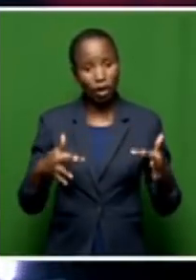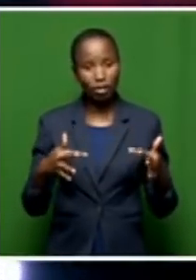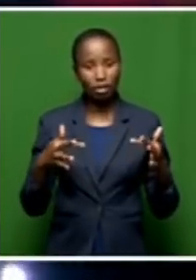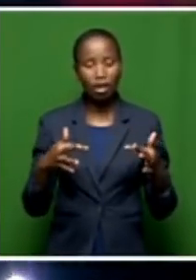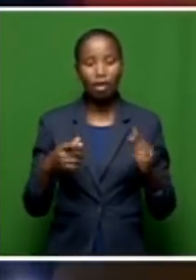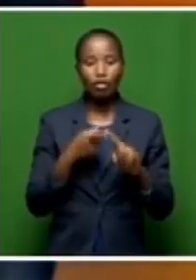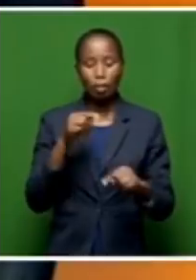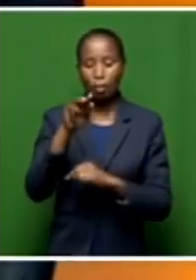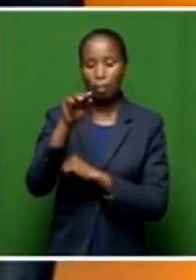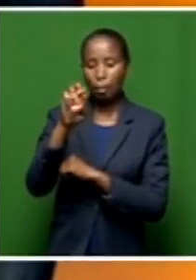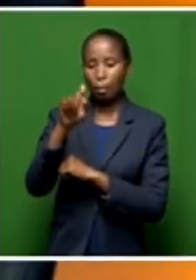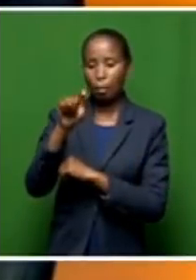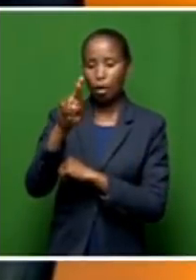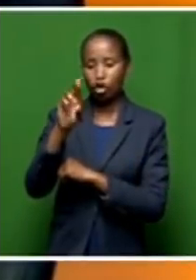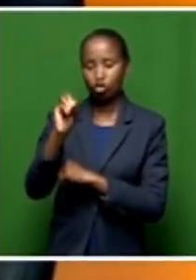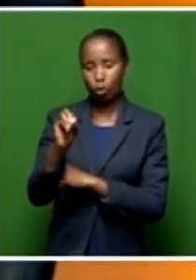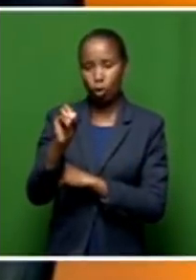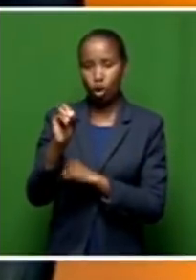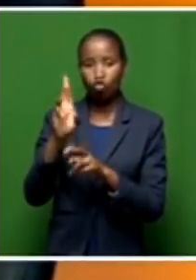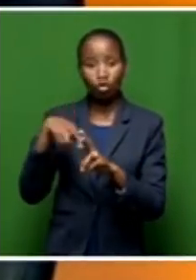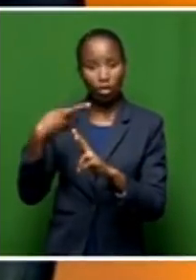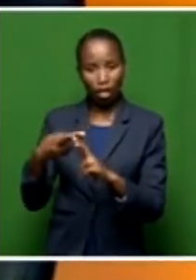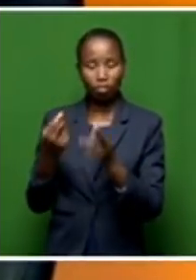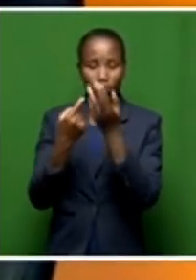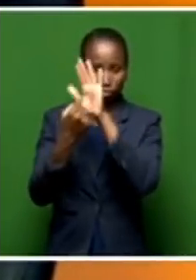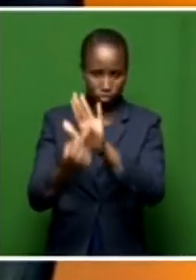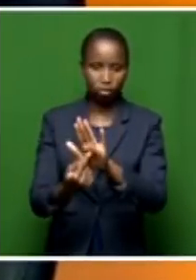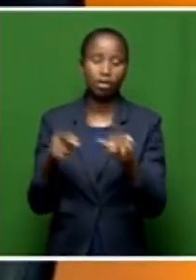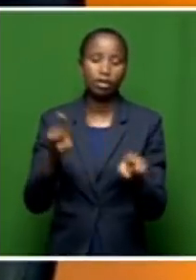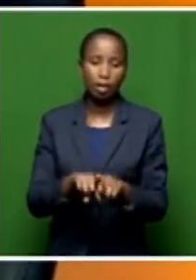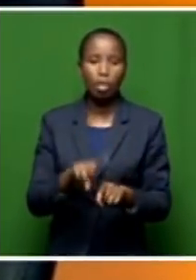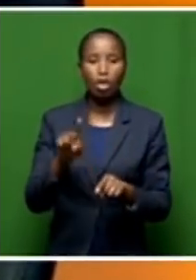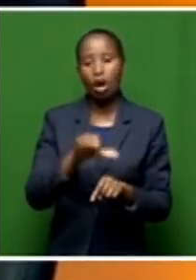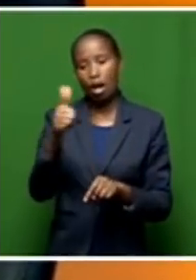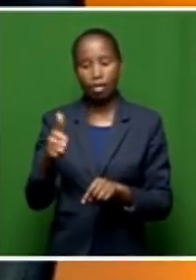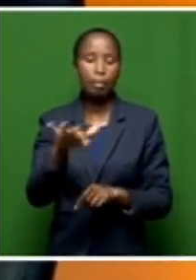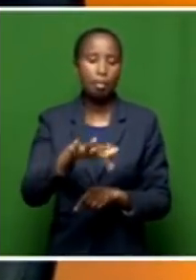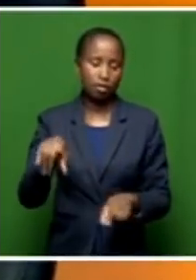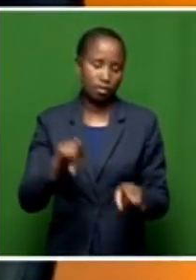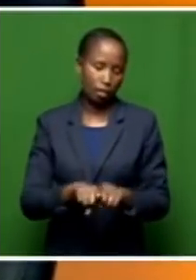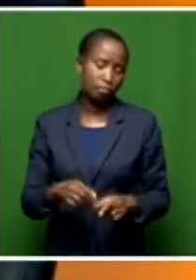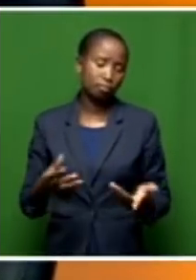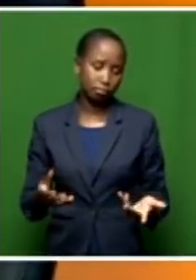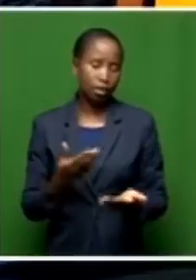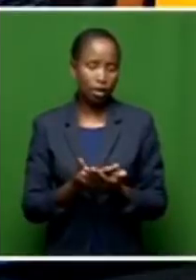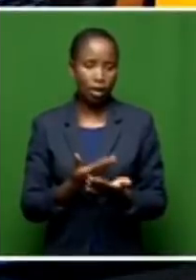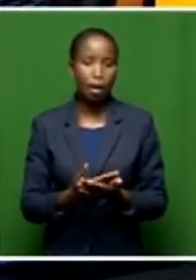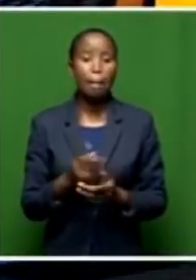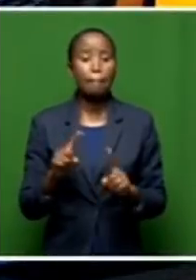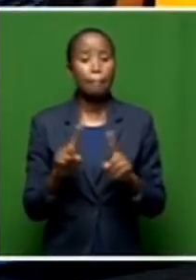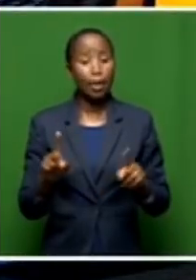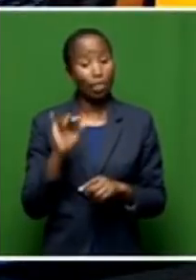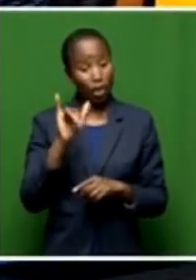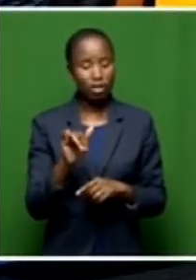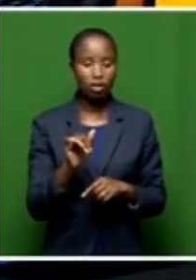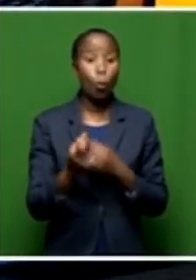then certain areas as well. But that is as time goes. This is going to be so interesting.